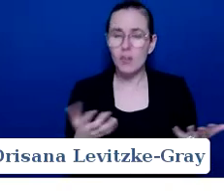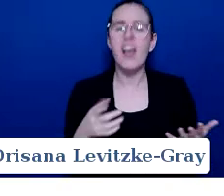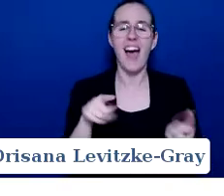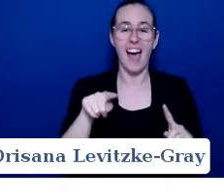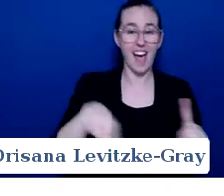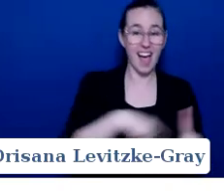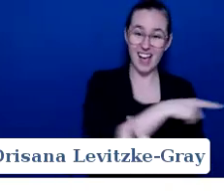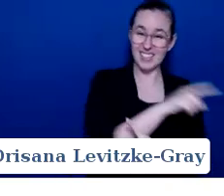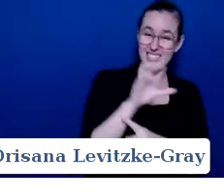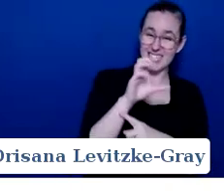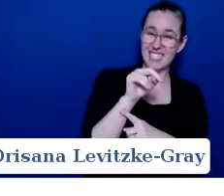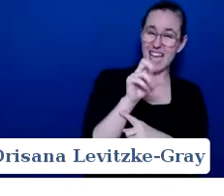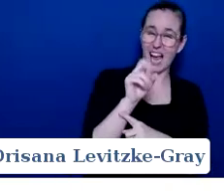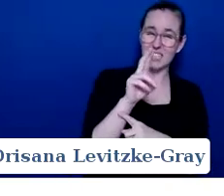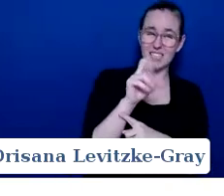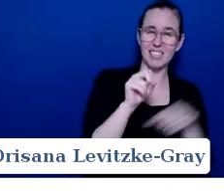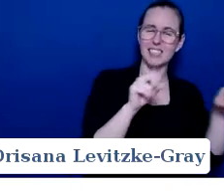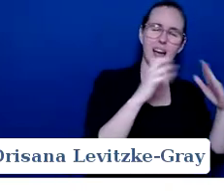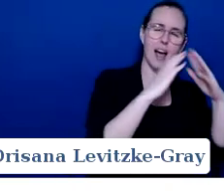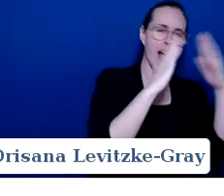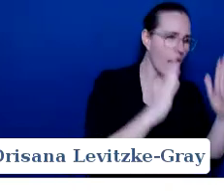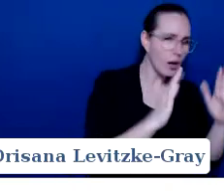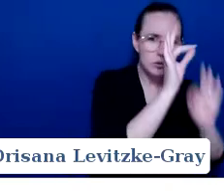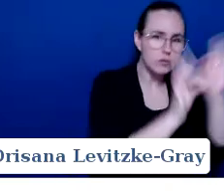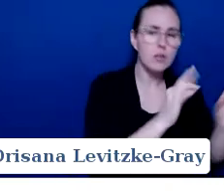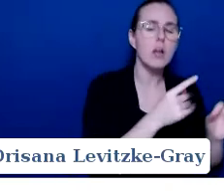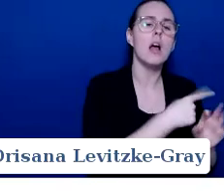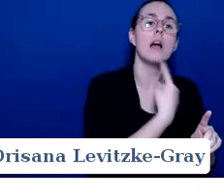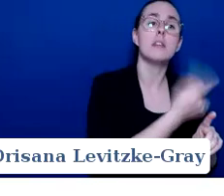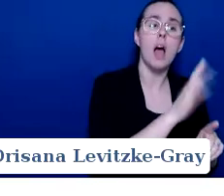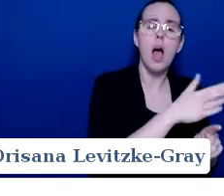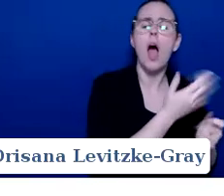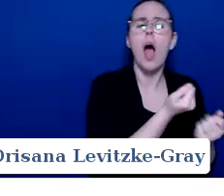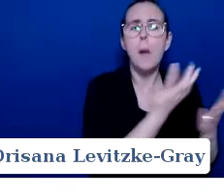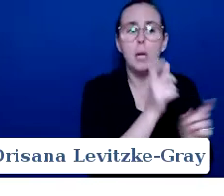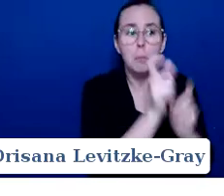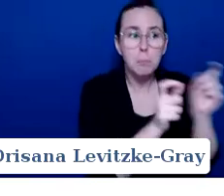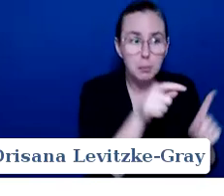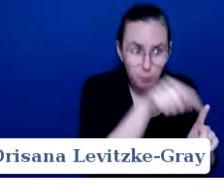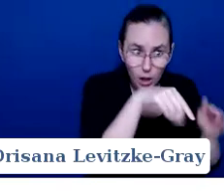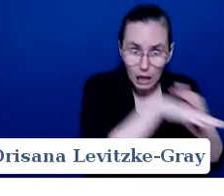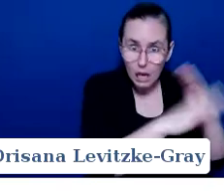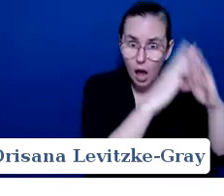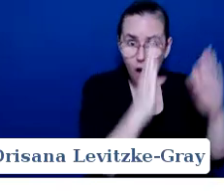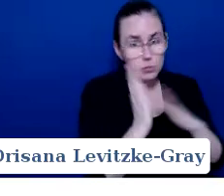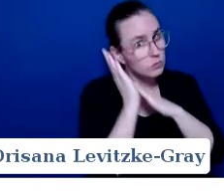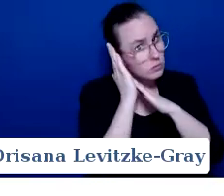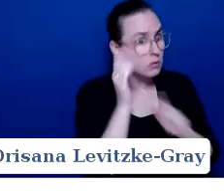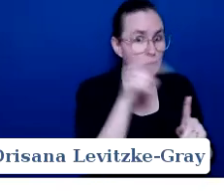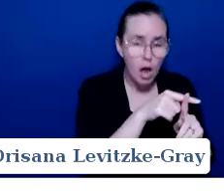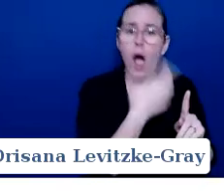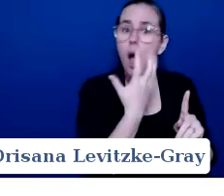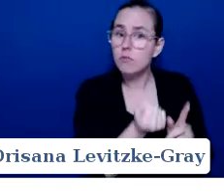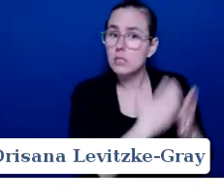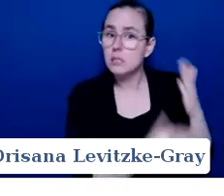household. And this is not very convenient, because sometimes the household member themselves don't want to identify